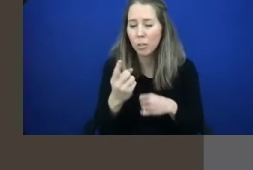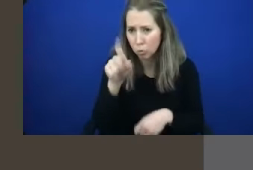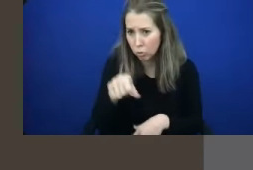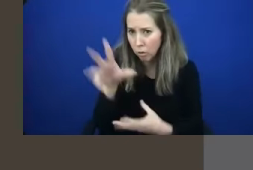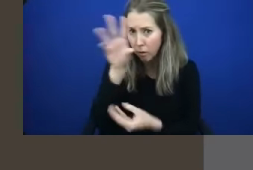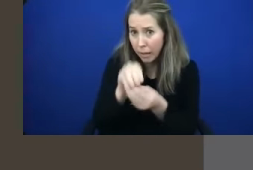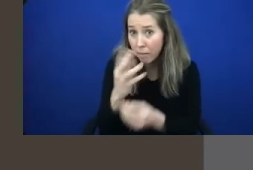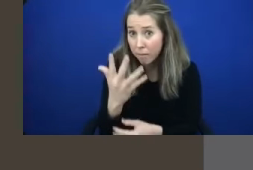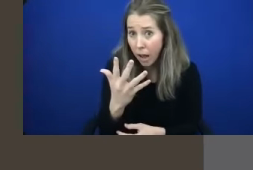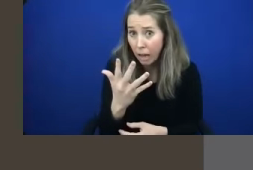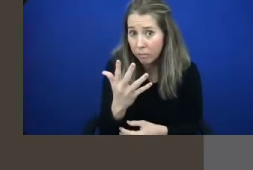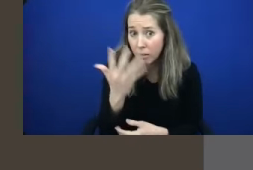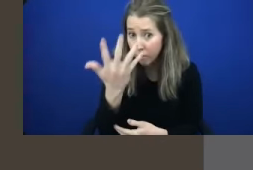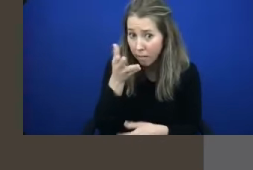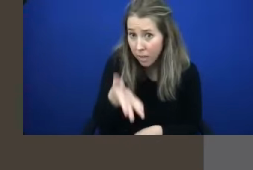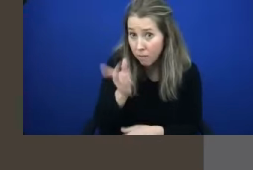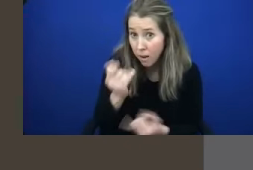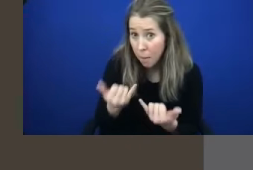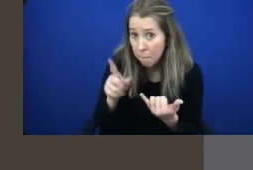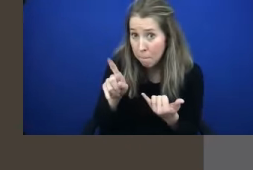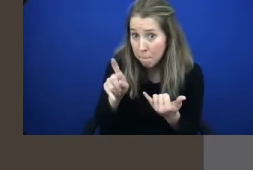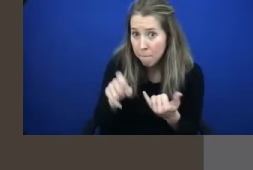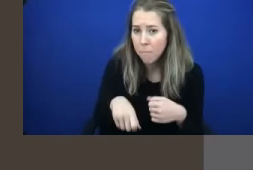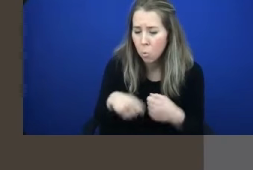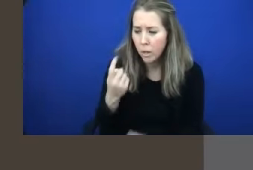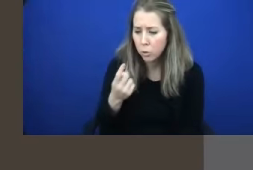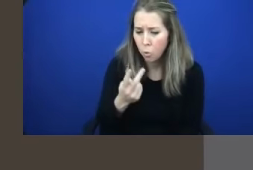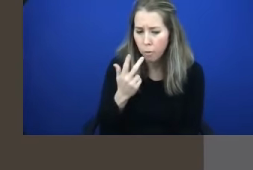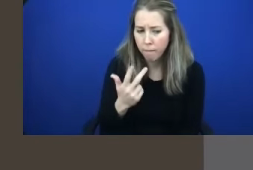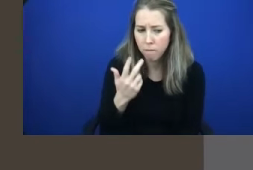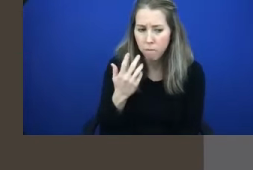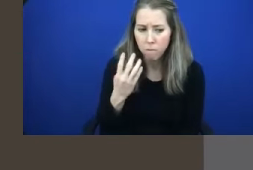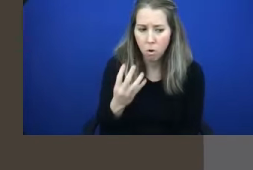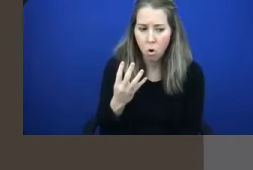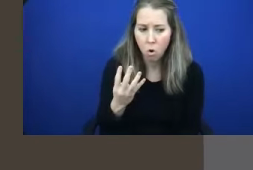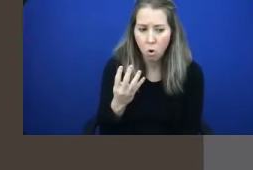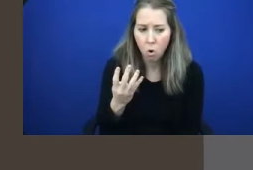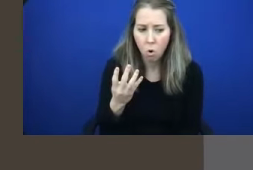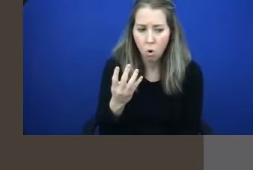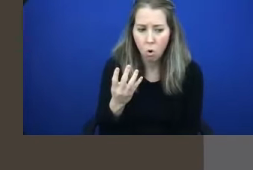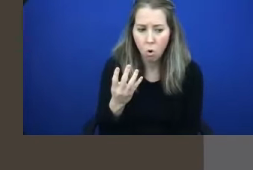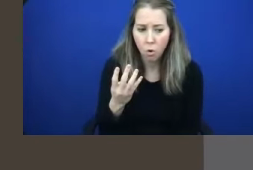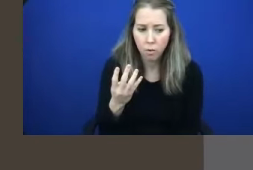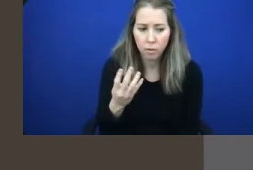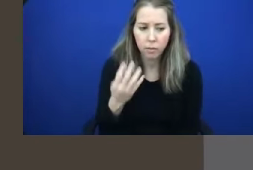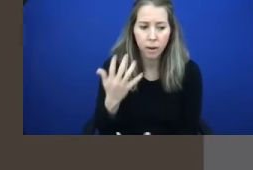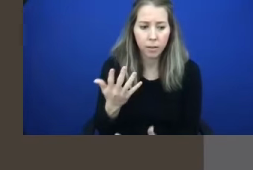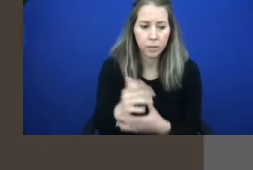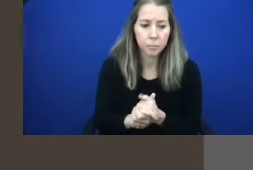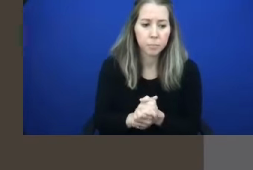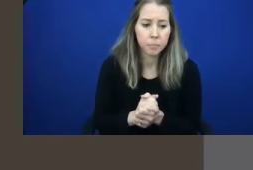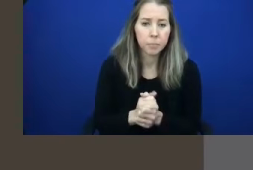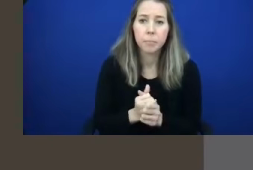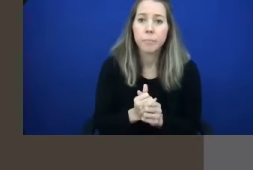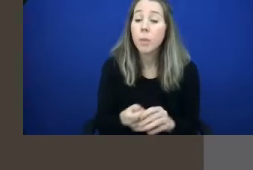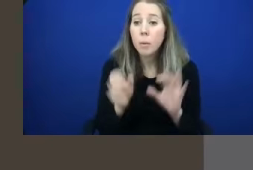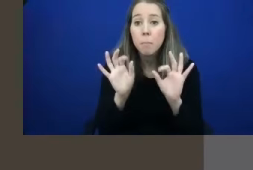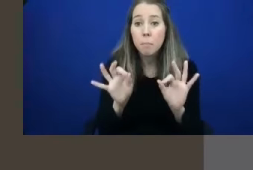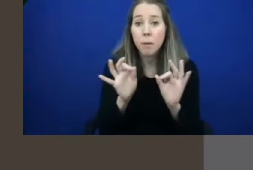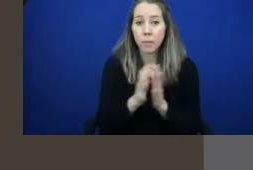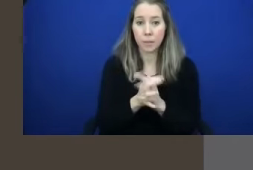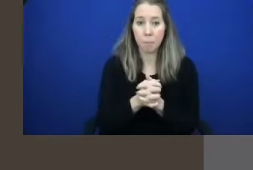there 5 in there now? 1, 2, 3. Let me scroll. 4, 5. Yes. Okay, perfect.